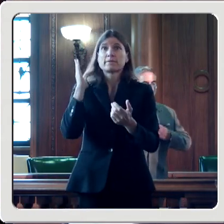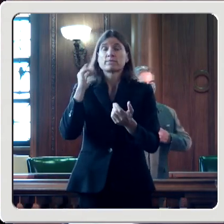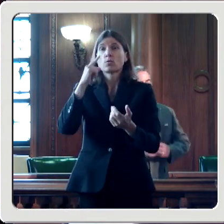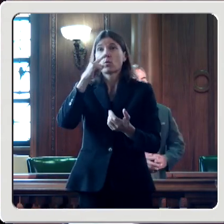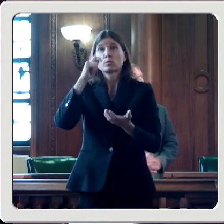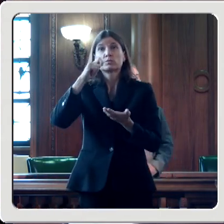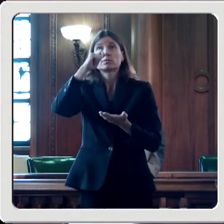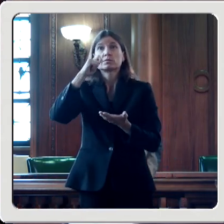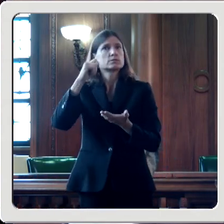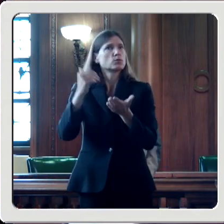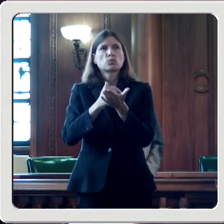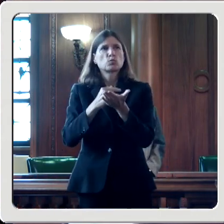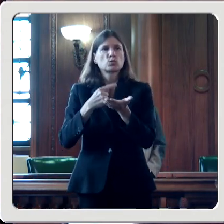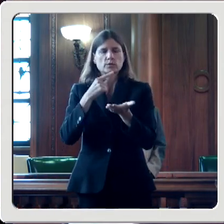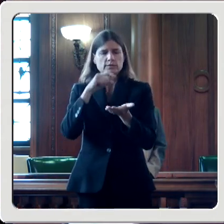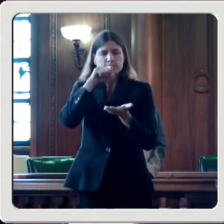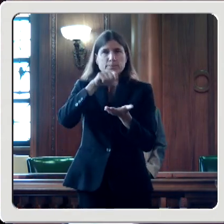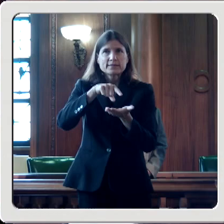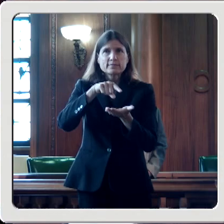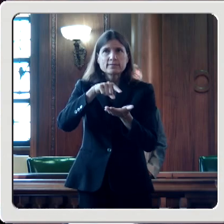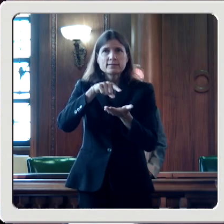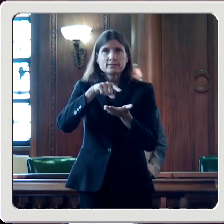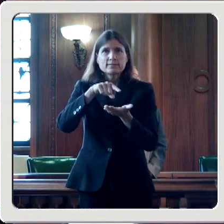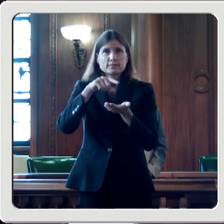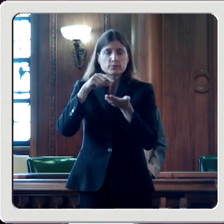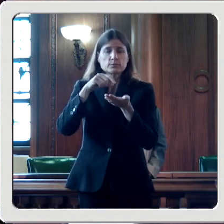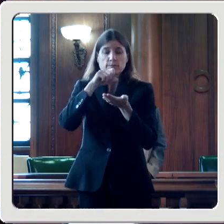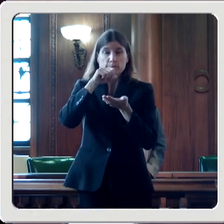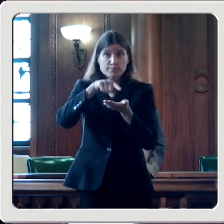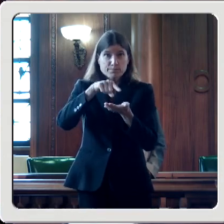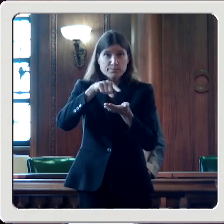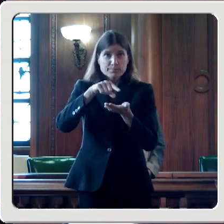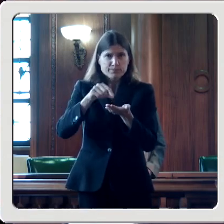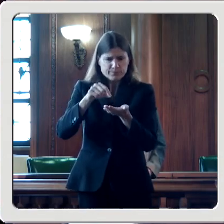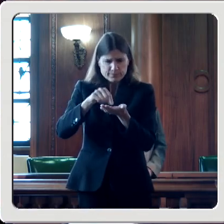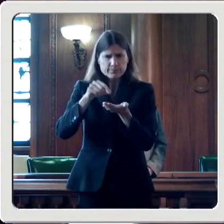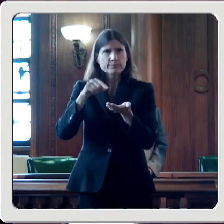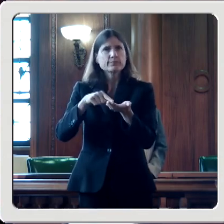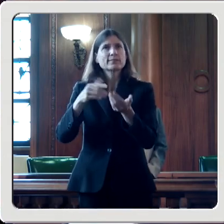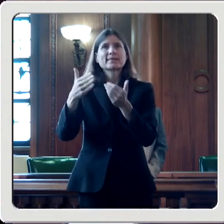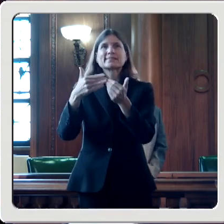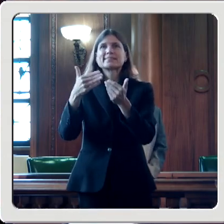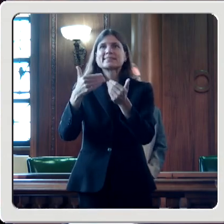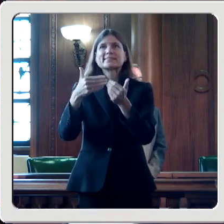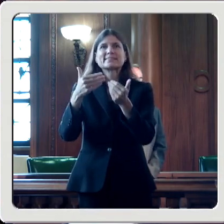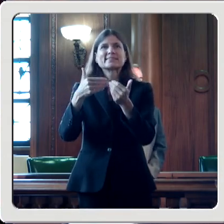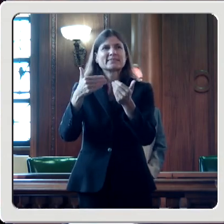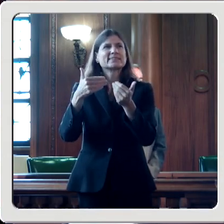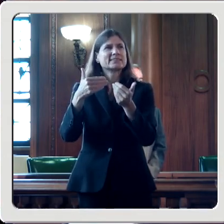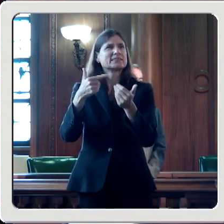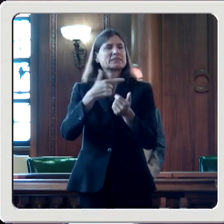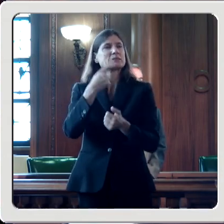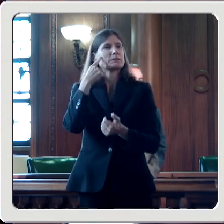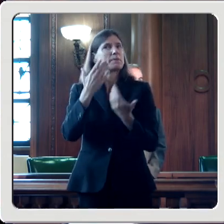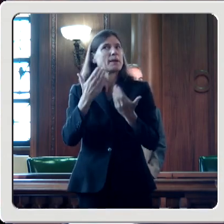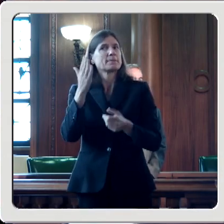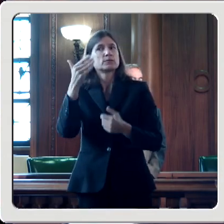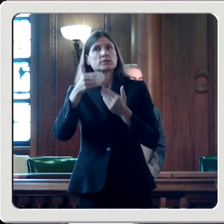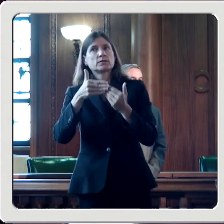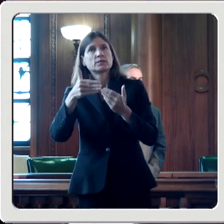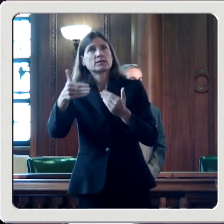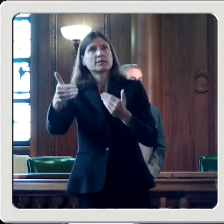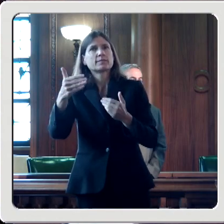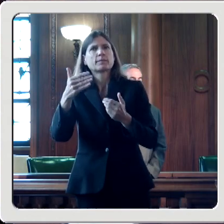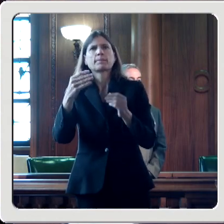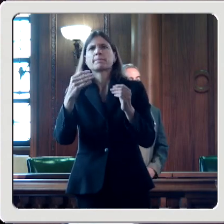welcome and might be something that one would consider for broad-based screening. A lot of data still needs to be